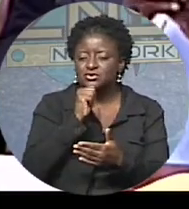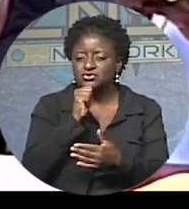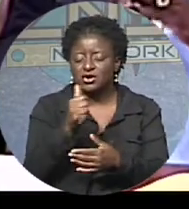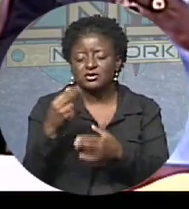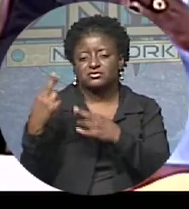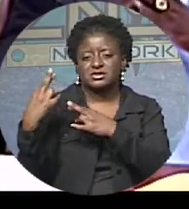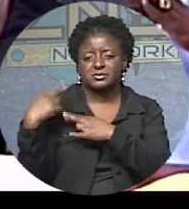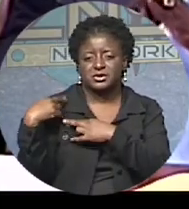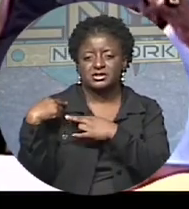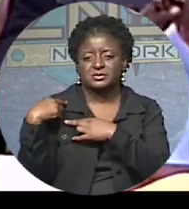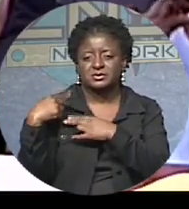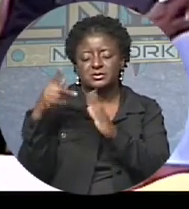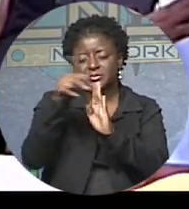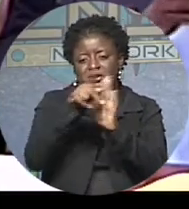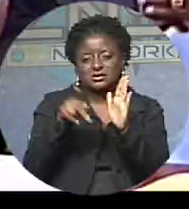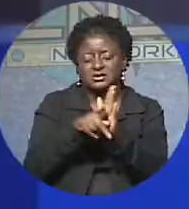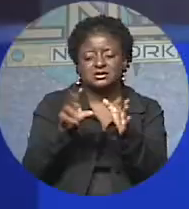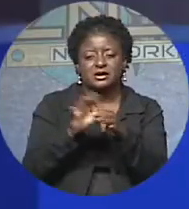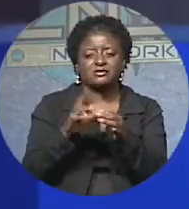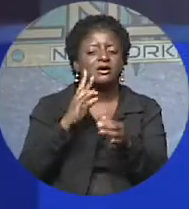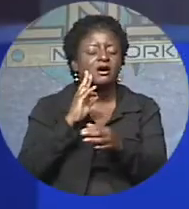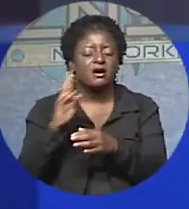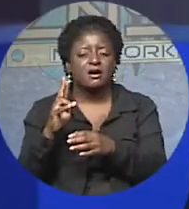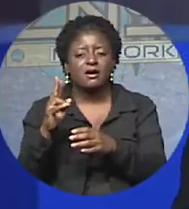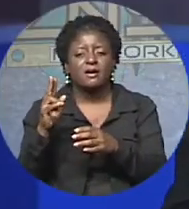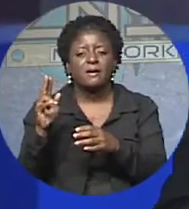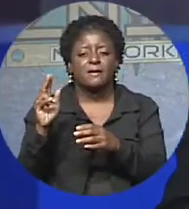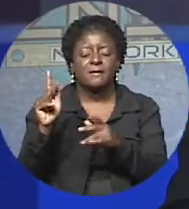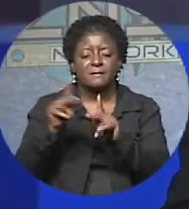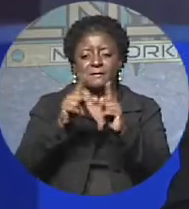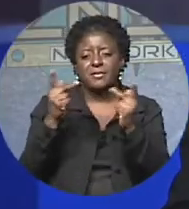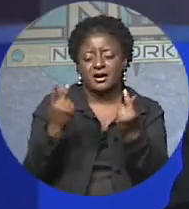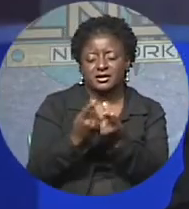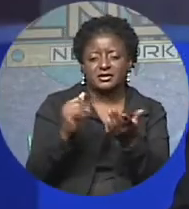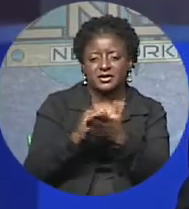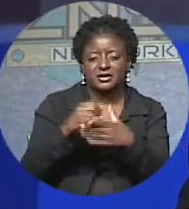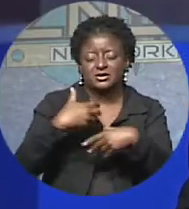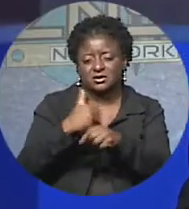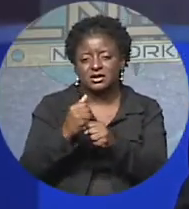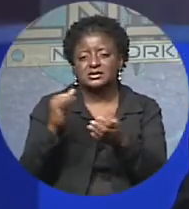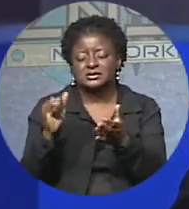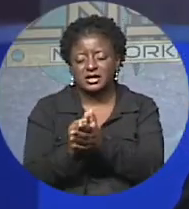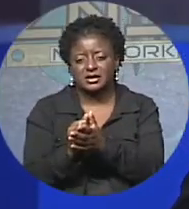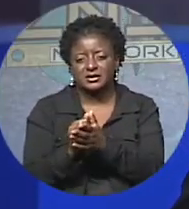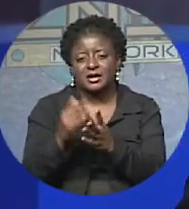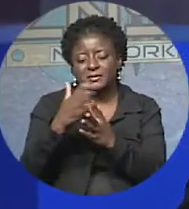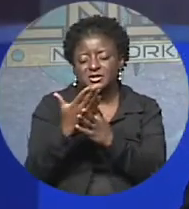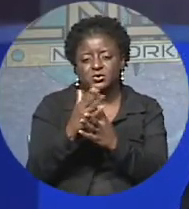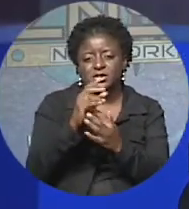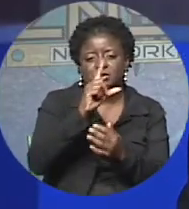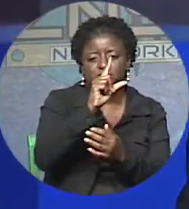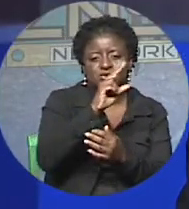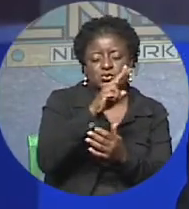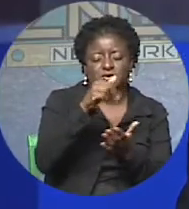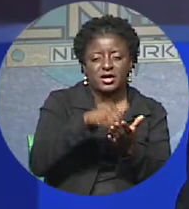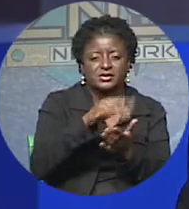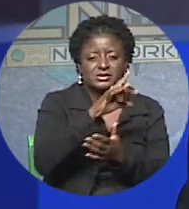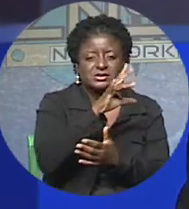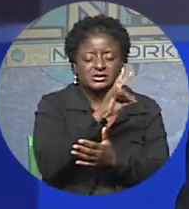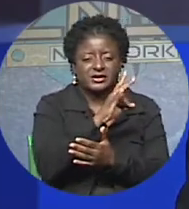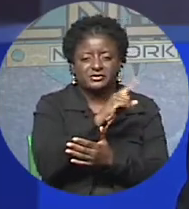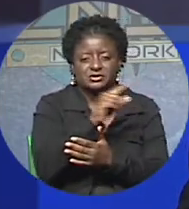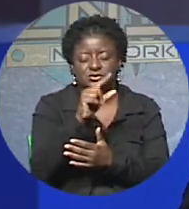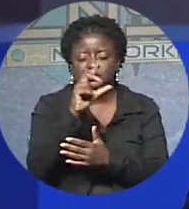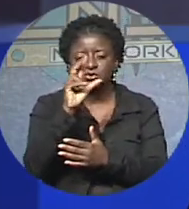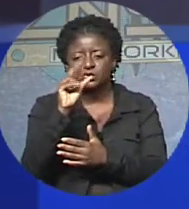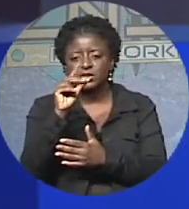party that brought us to that point. Now, between the period of 2007 and 2012, under the former administration, Prime